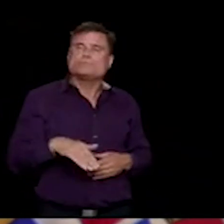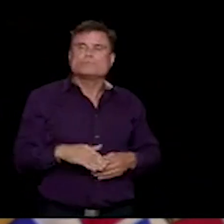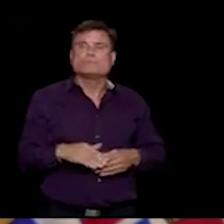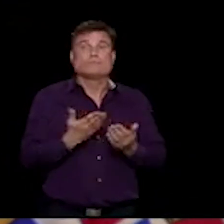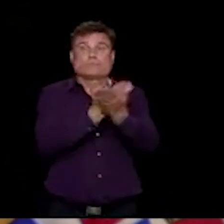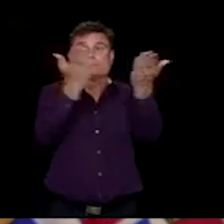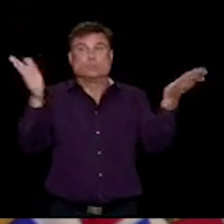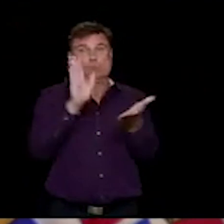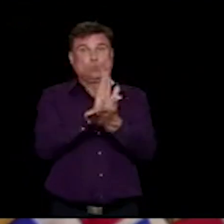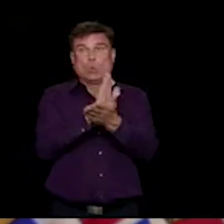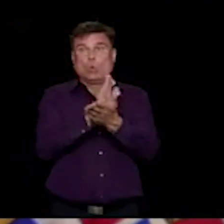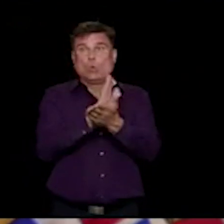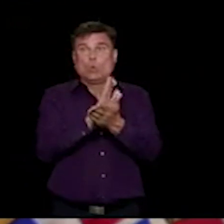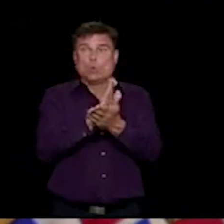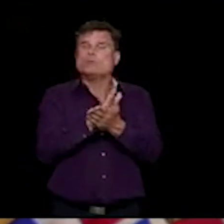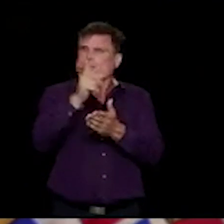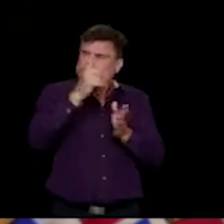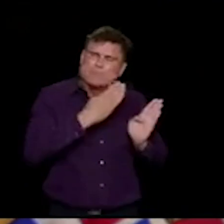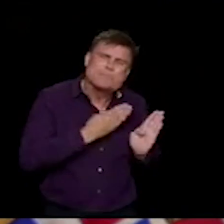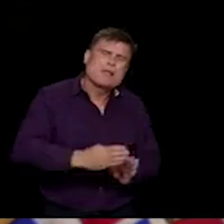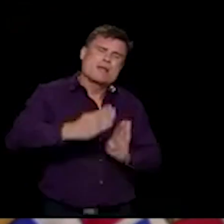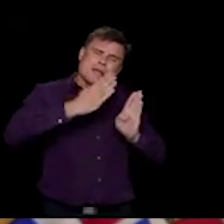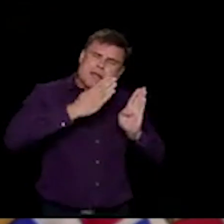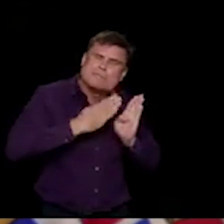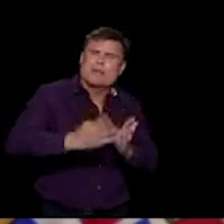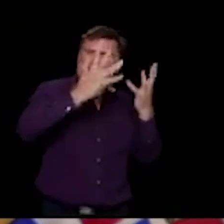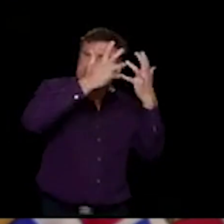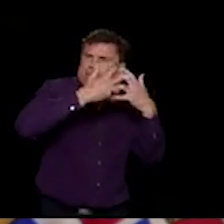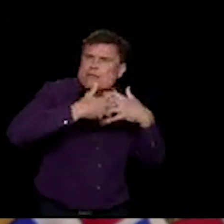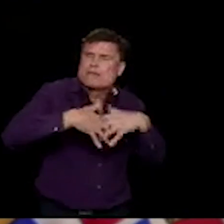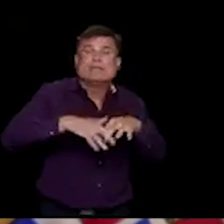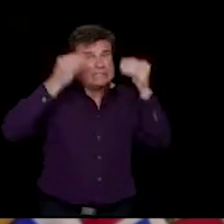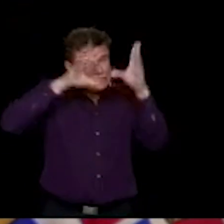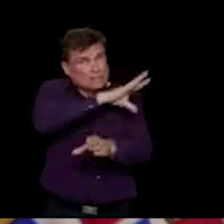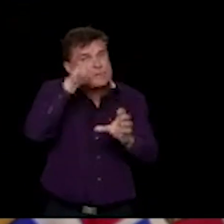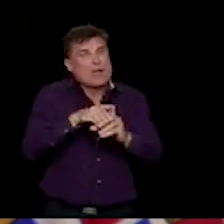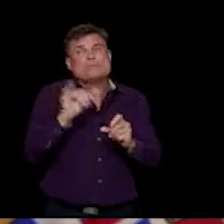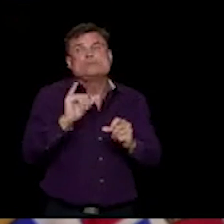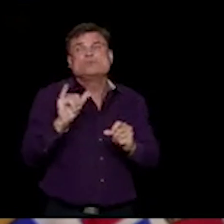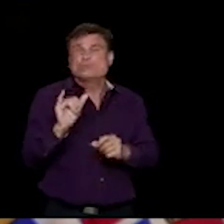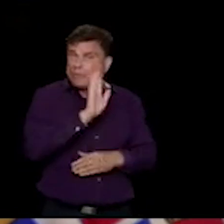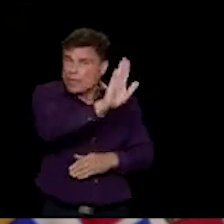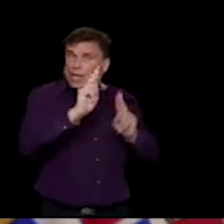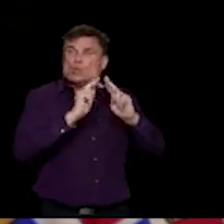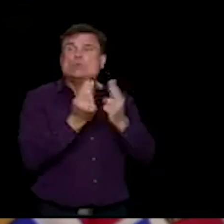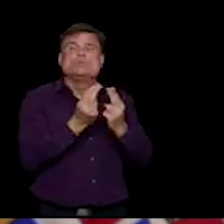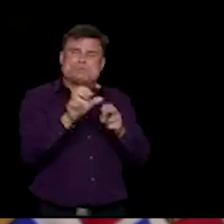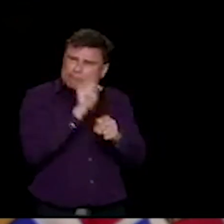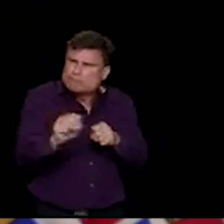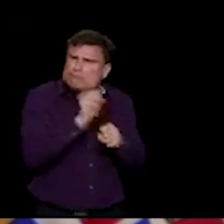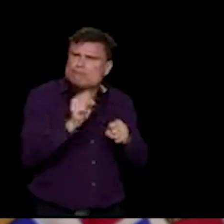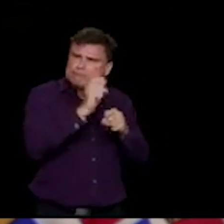that they are committed to doing the best that we can to ensure that our children have what they need and